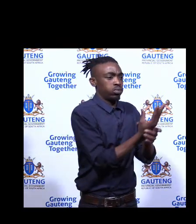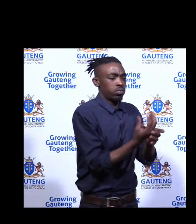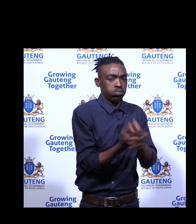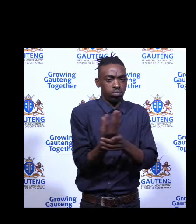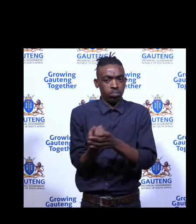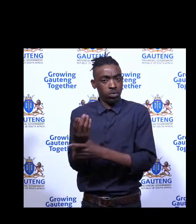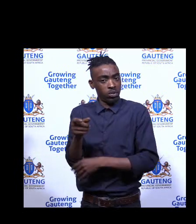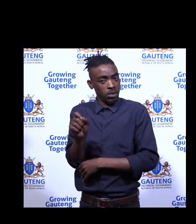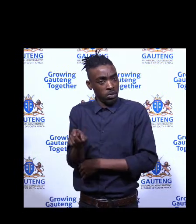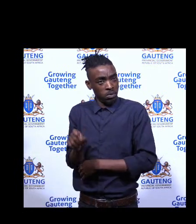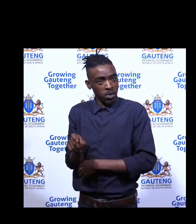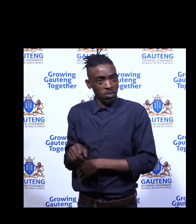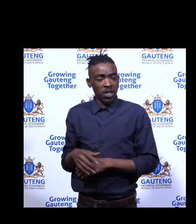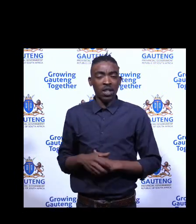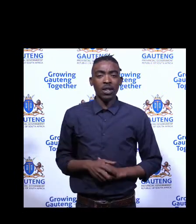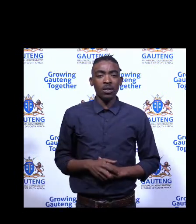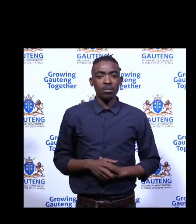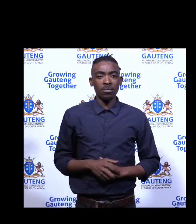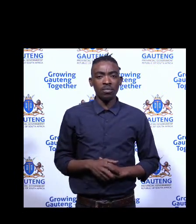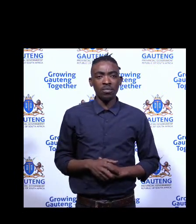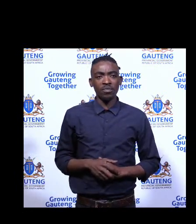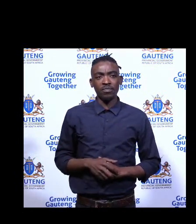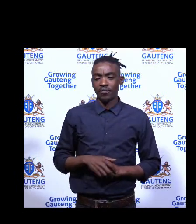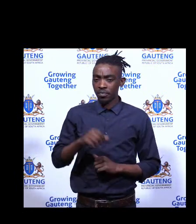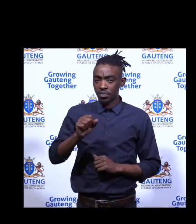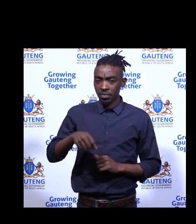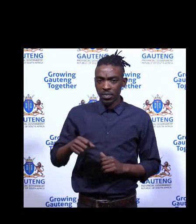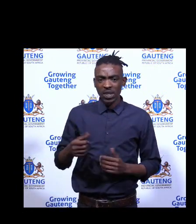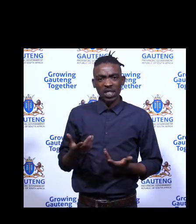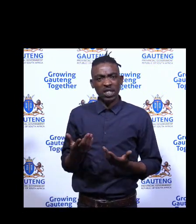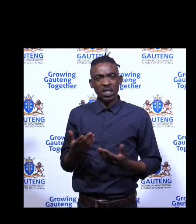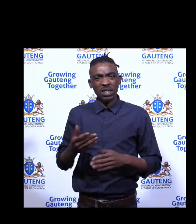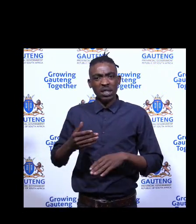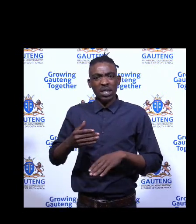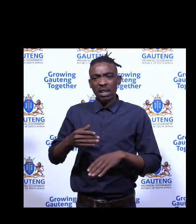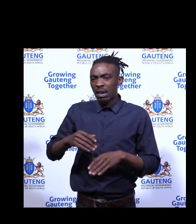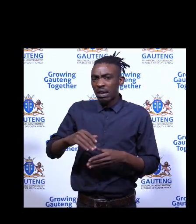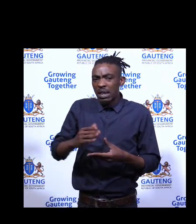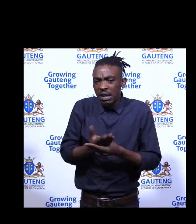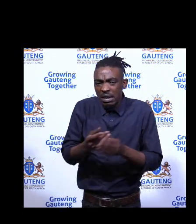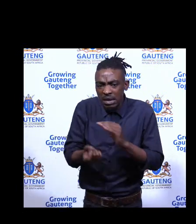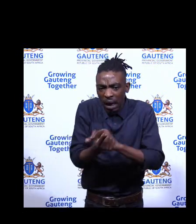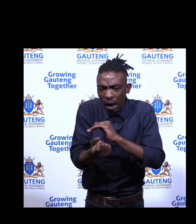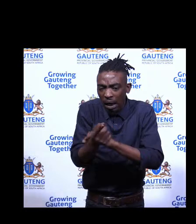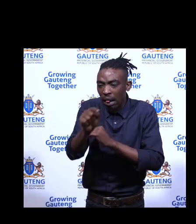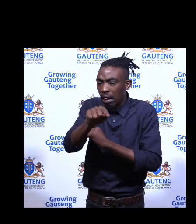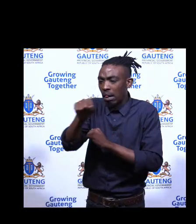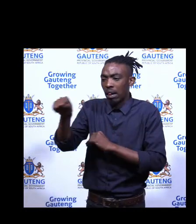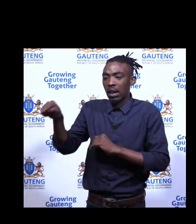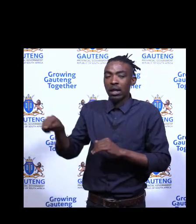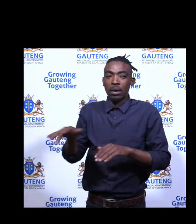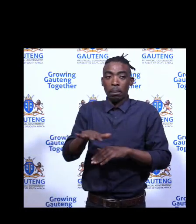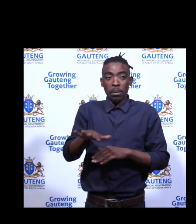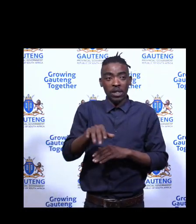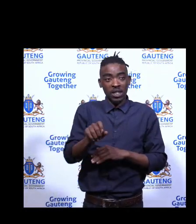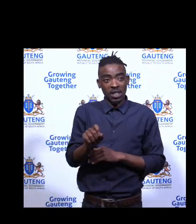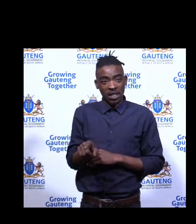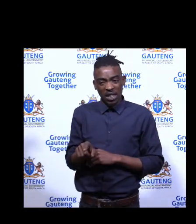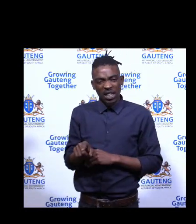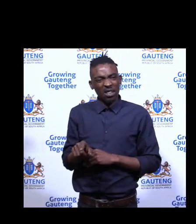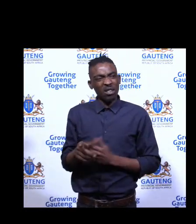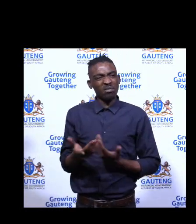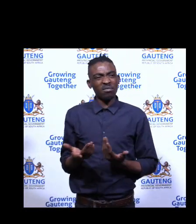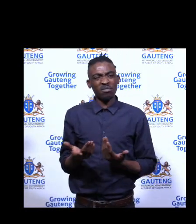number of cases evolve in time, where they start with a small number of cases, then the number of cases grows, and then it levels off. And that basically